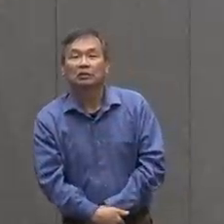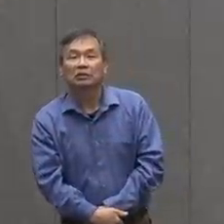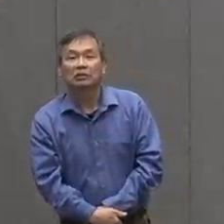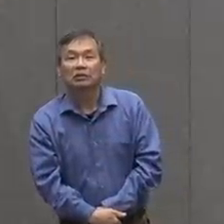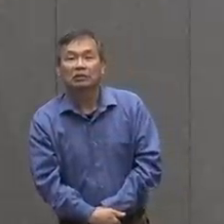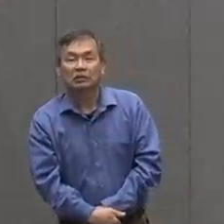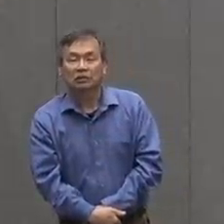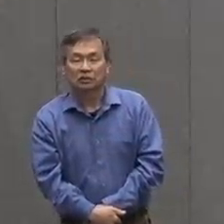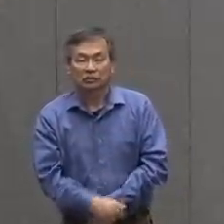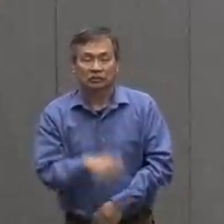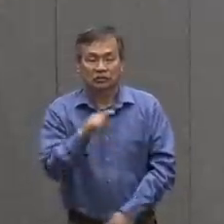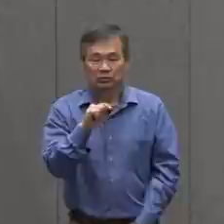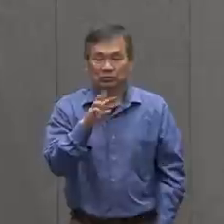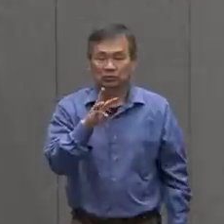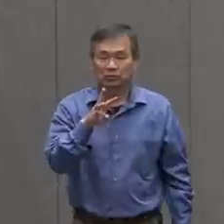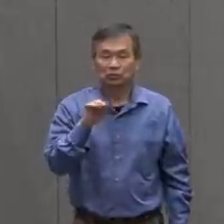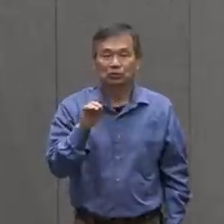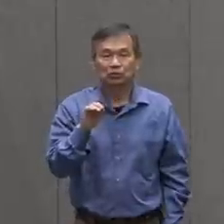2.